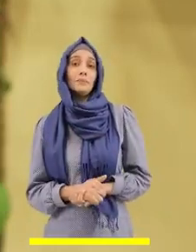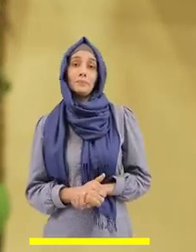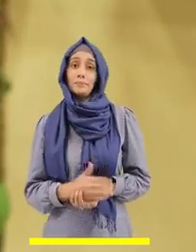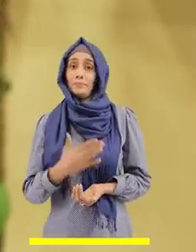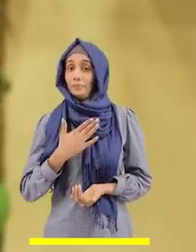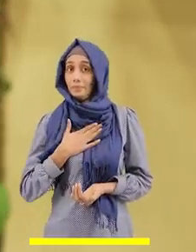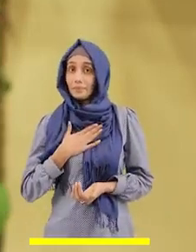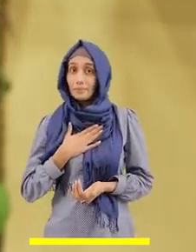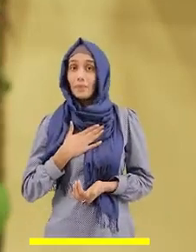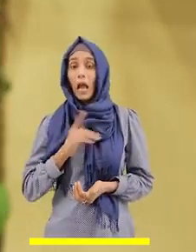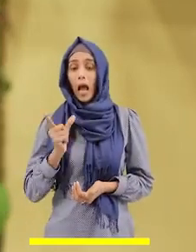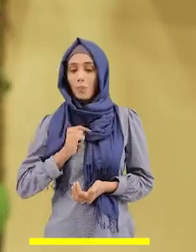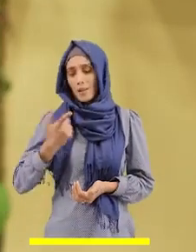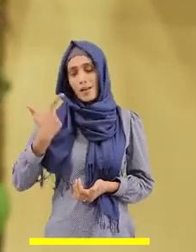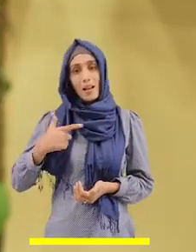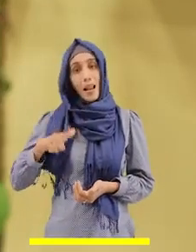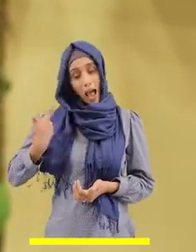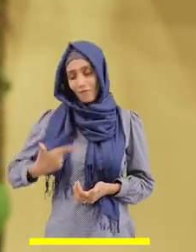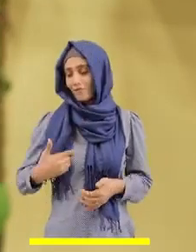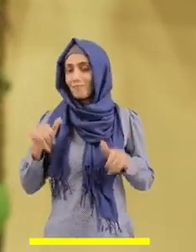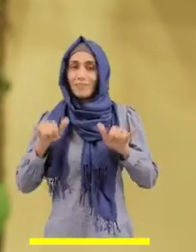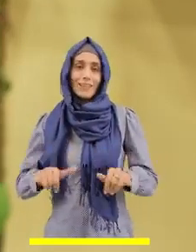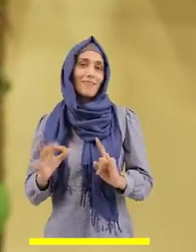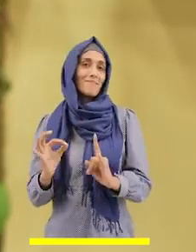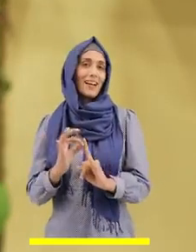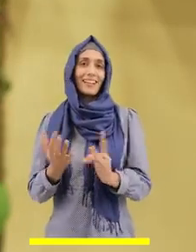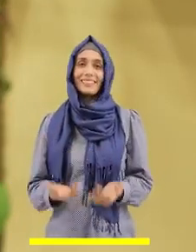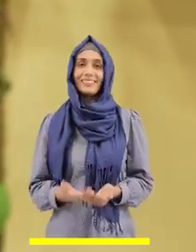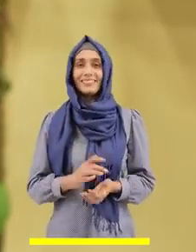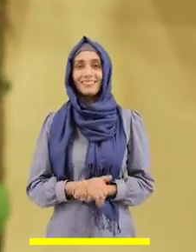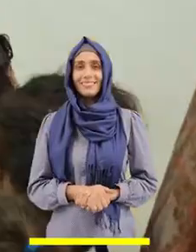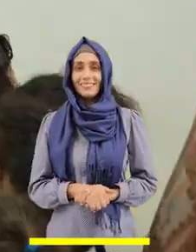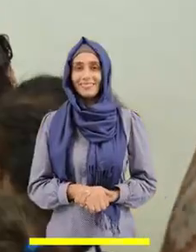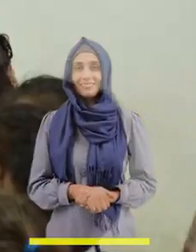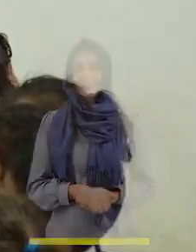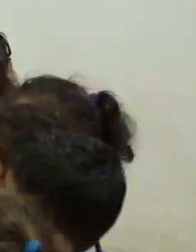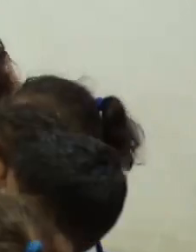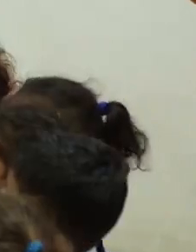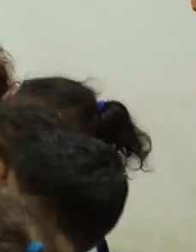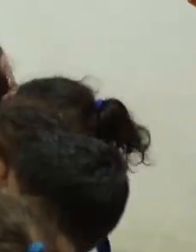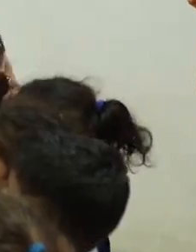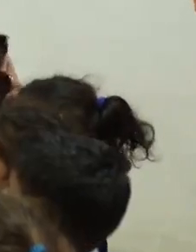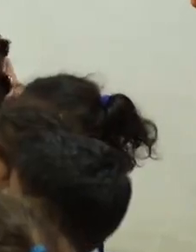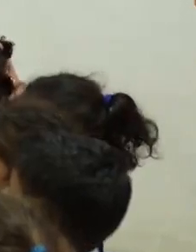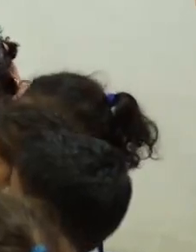community has been very supportive. And we've now built our lives here.